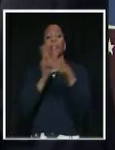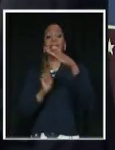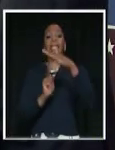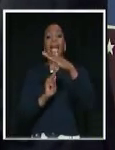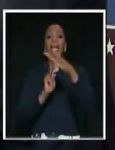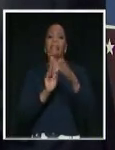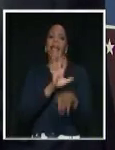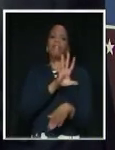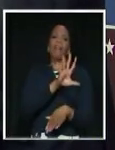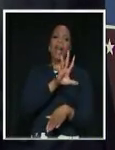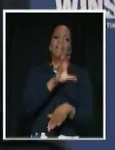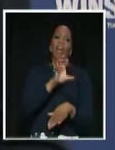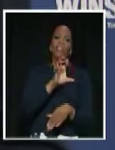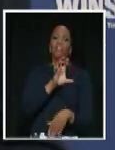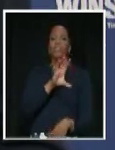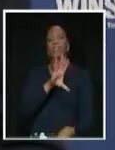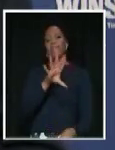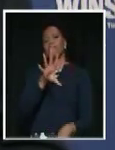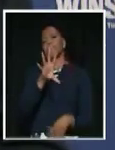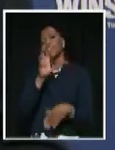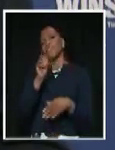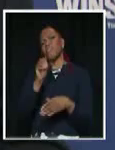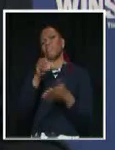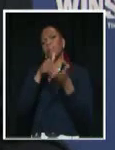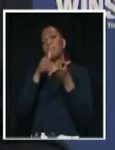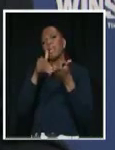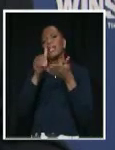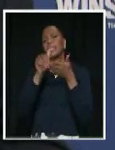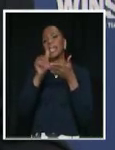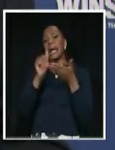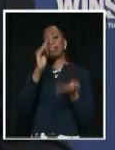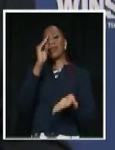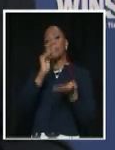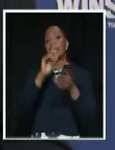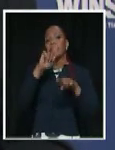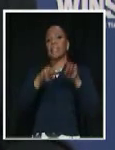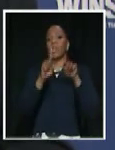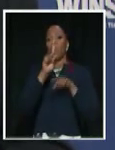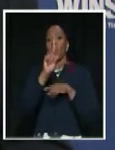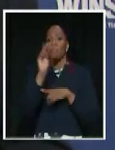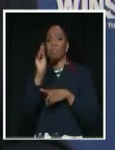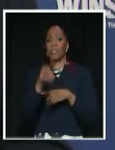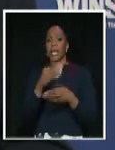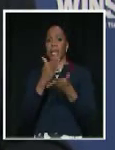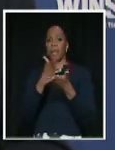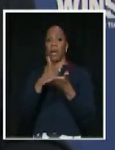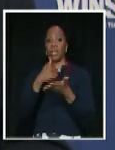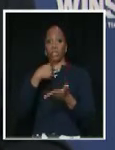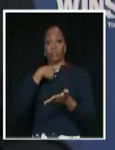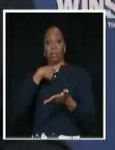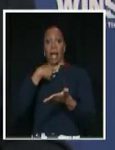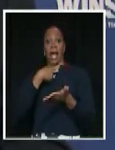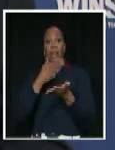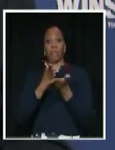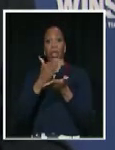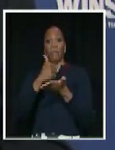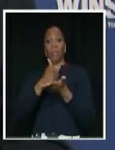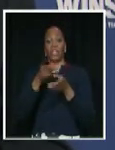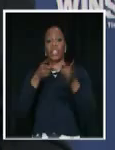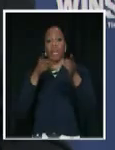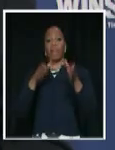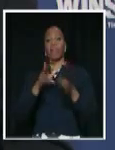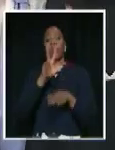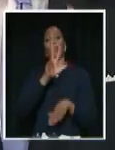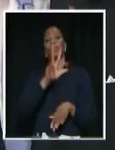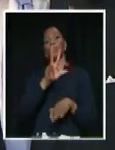and $550 million. That's less than 1% of the entire budget. When I was the budget director, I used to get 3% and 4% savings